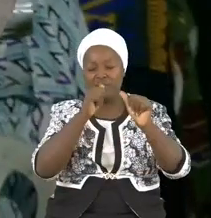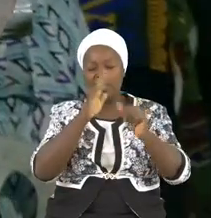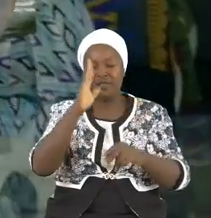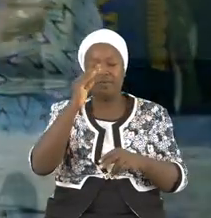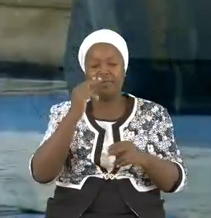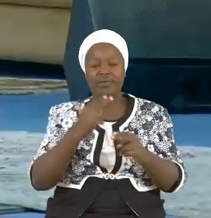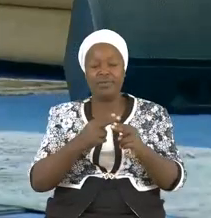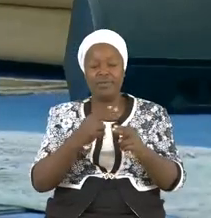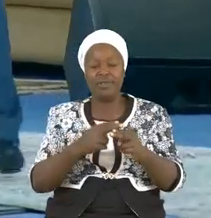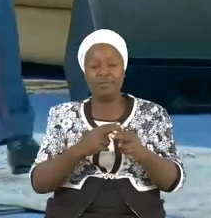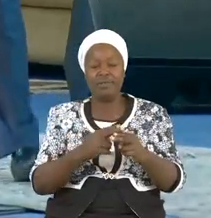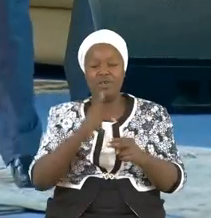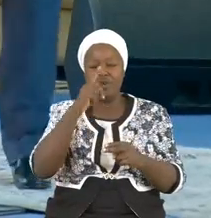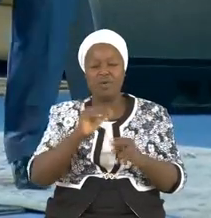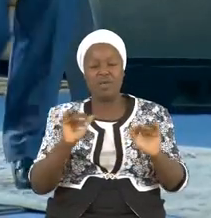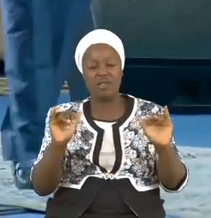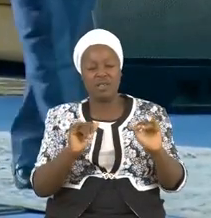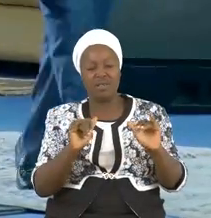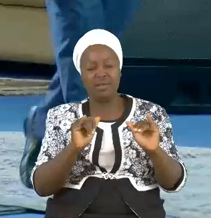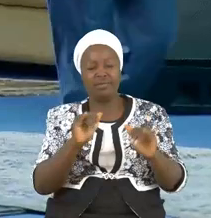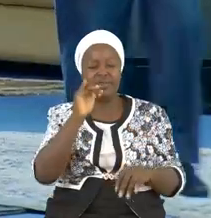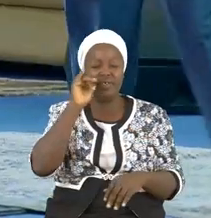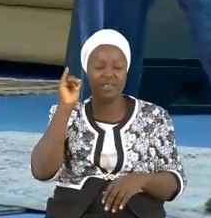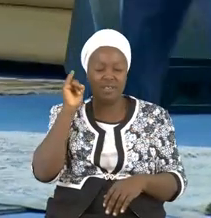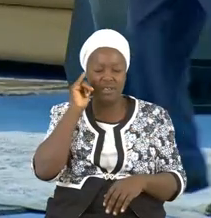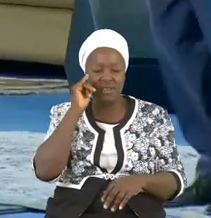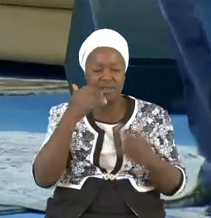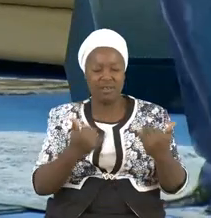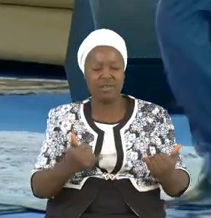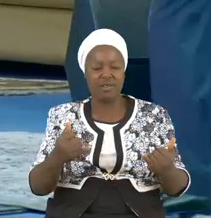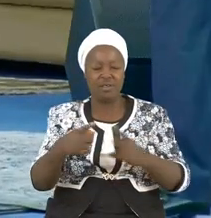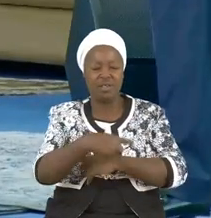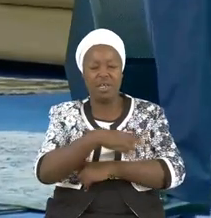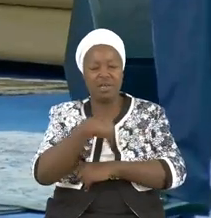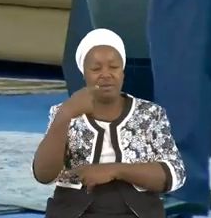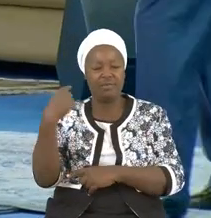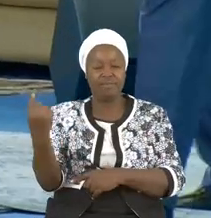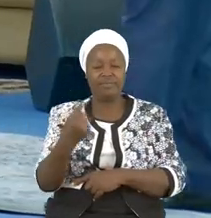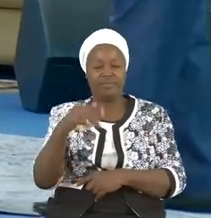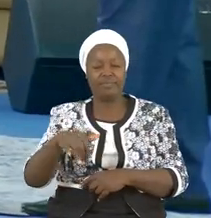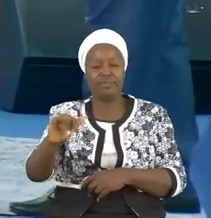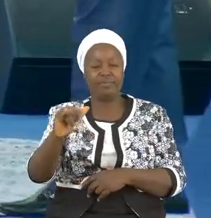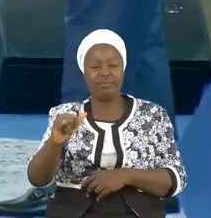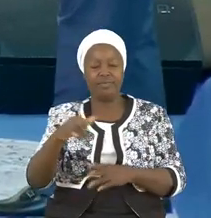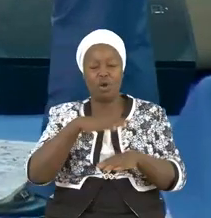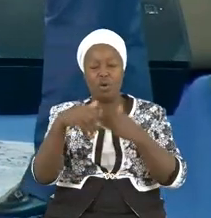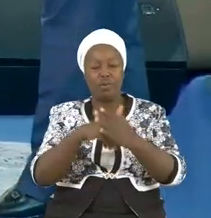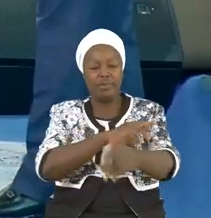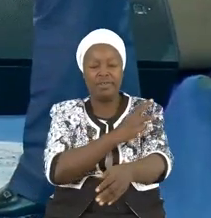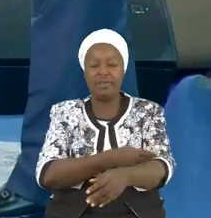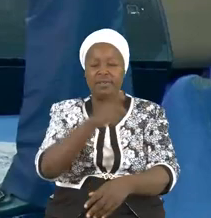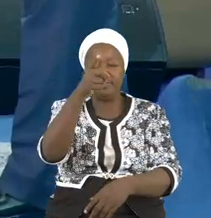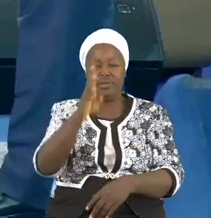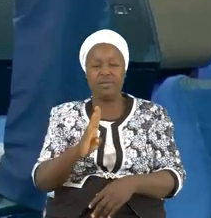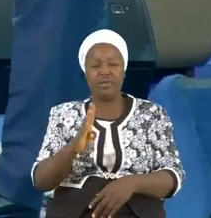the same yesterday, today, and forever. Almighty God, the